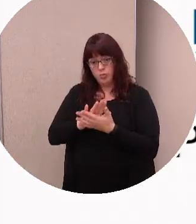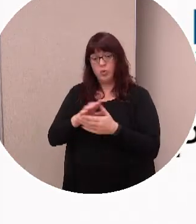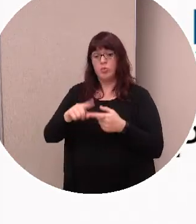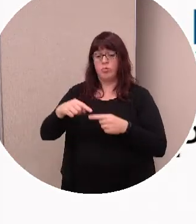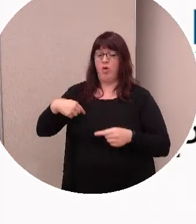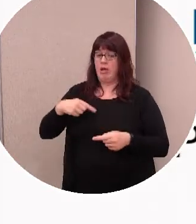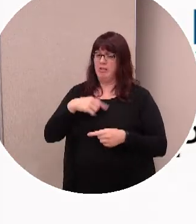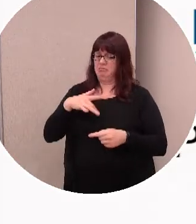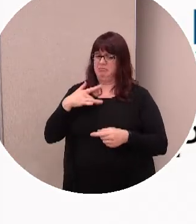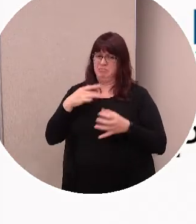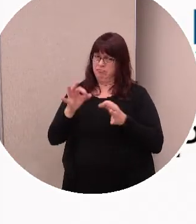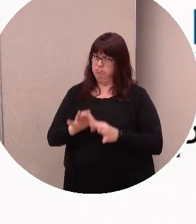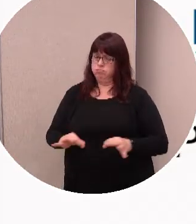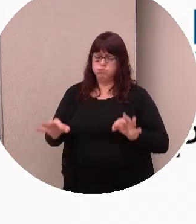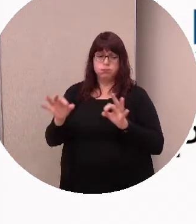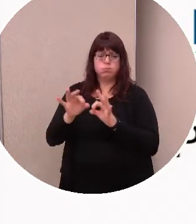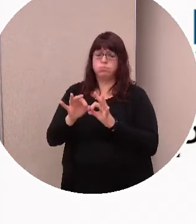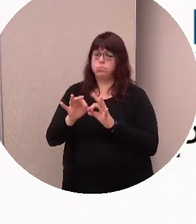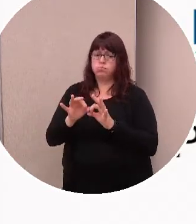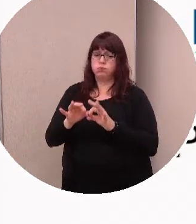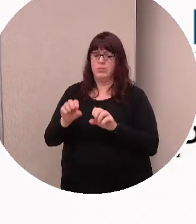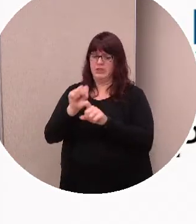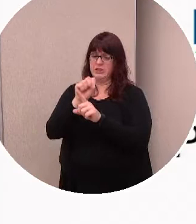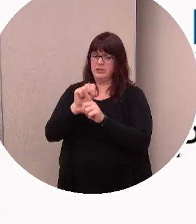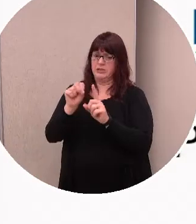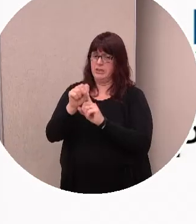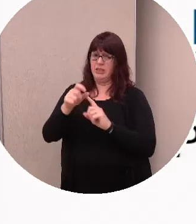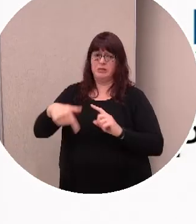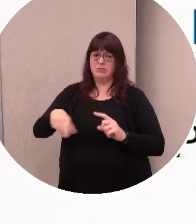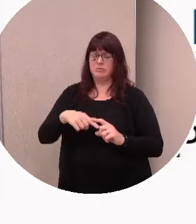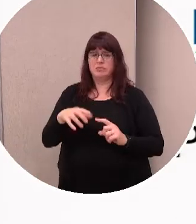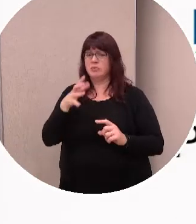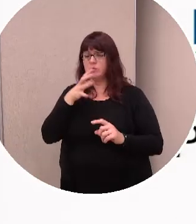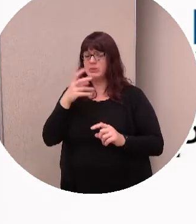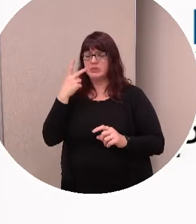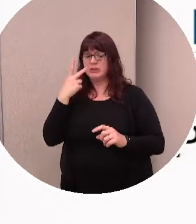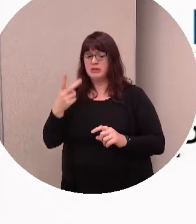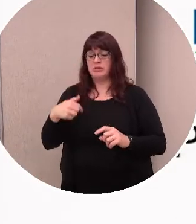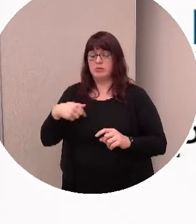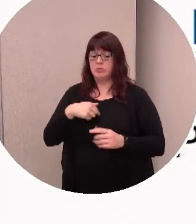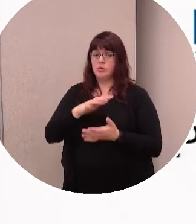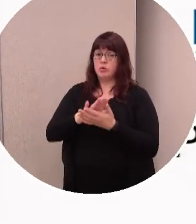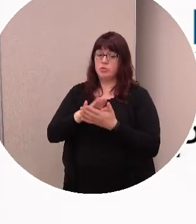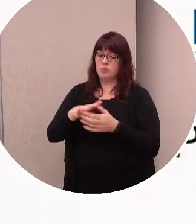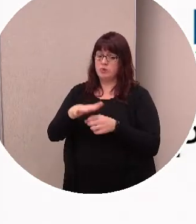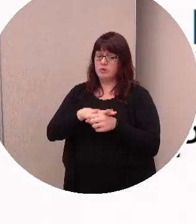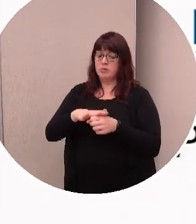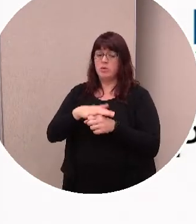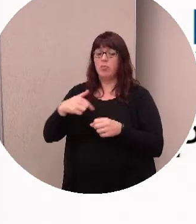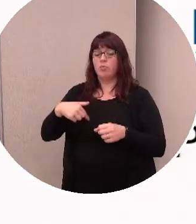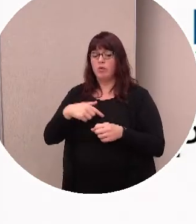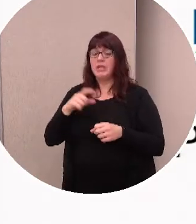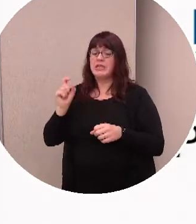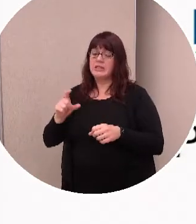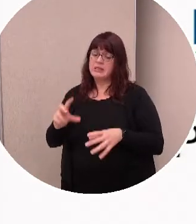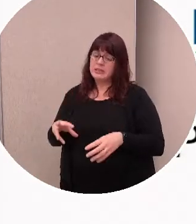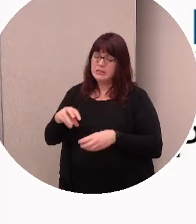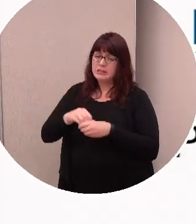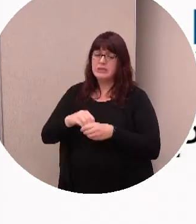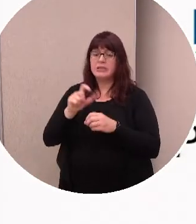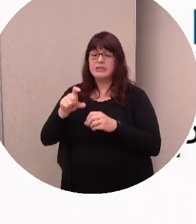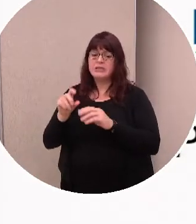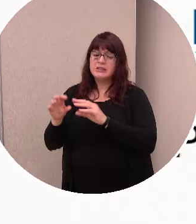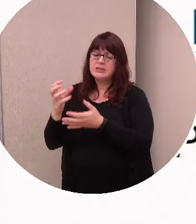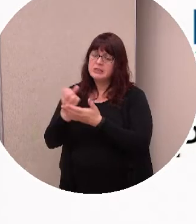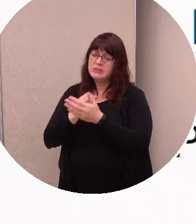issue in our schools and our society at large. As a district, we certainly have a role to play in educating young